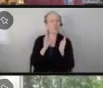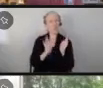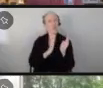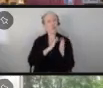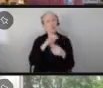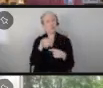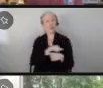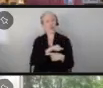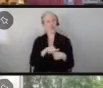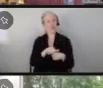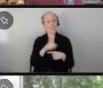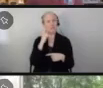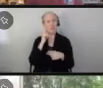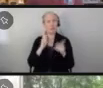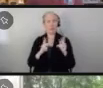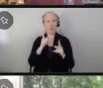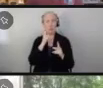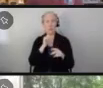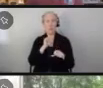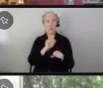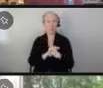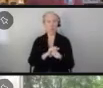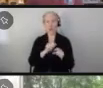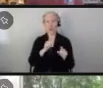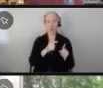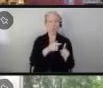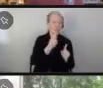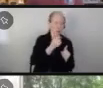that work across discipline lines?